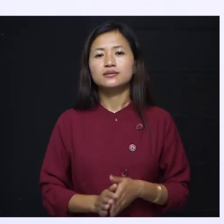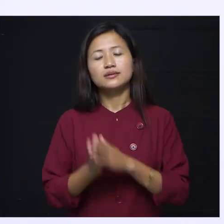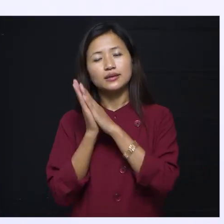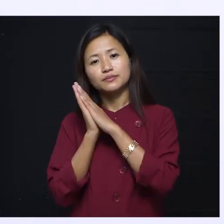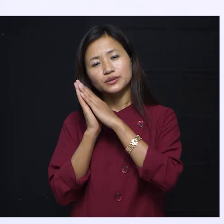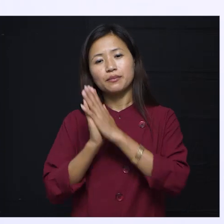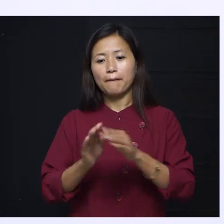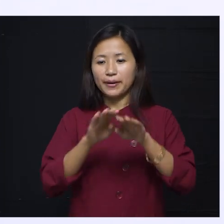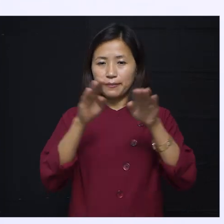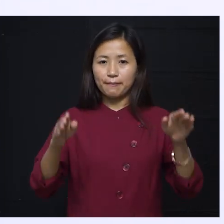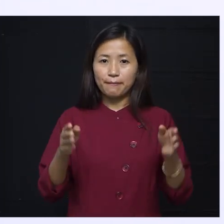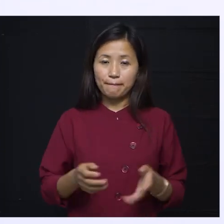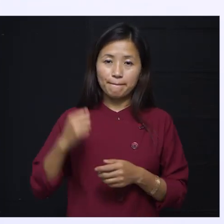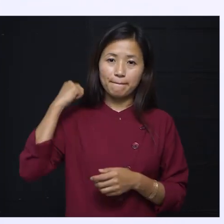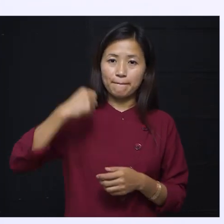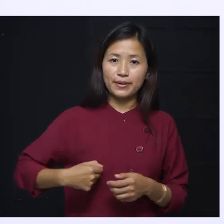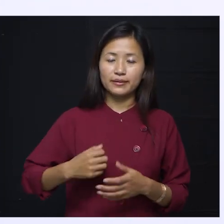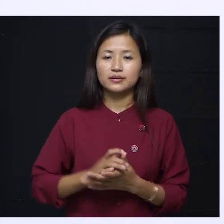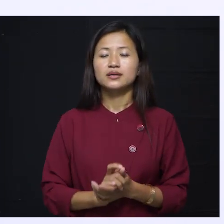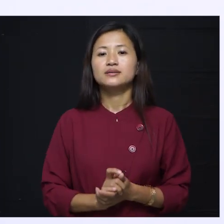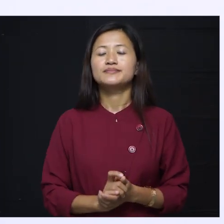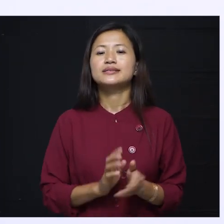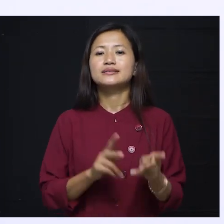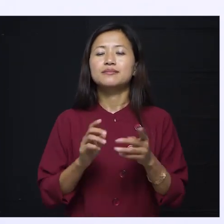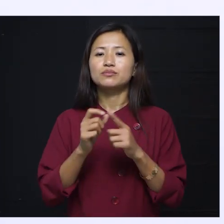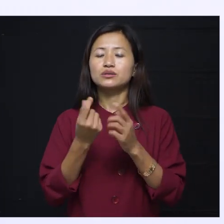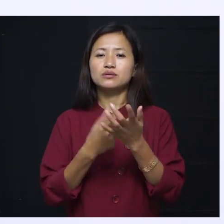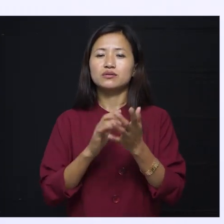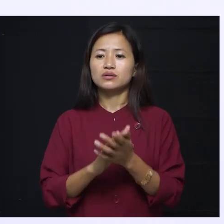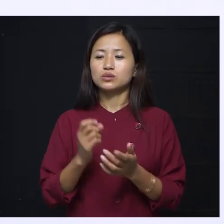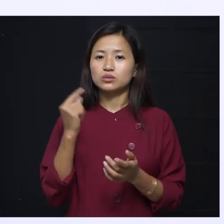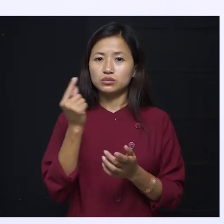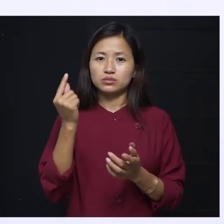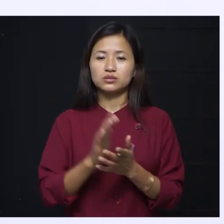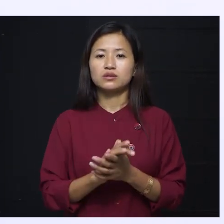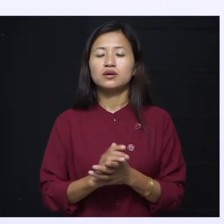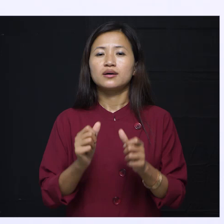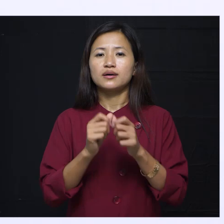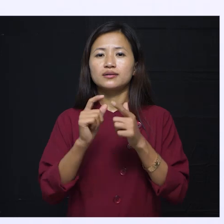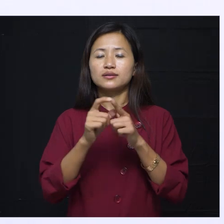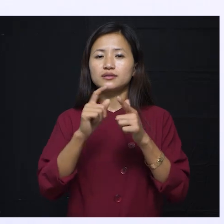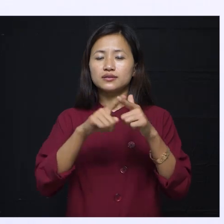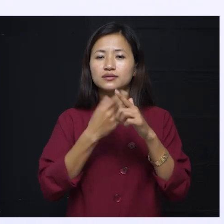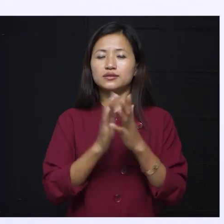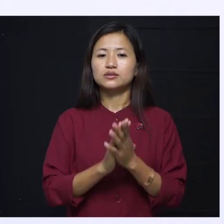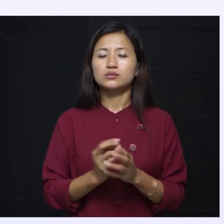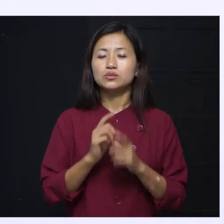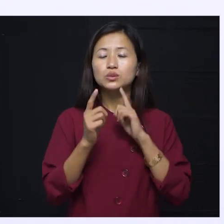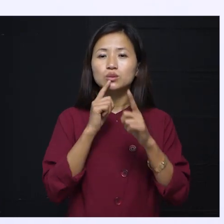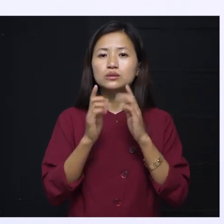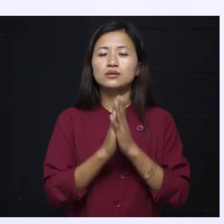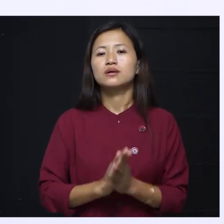is describing the bag and the purpose. So it is functioning. Remember, the function of adjective is to describe. So